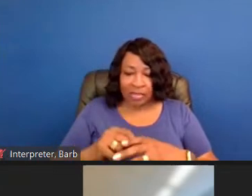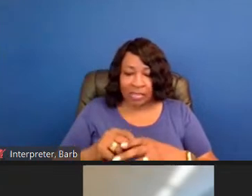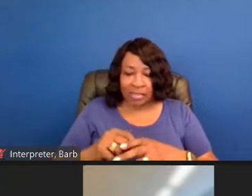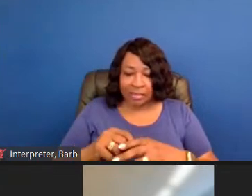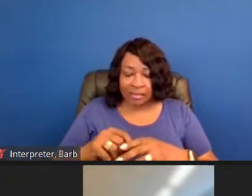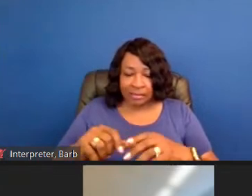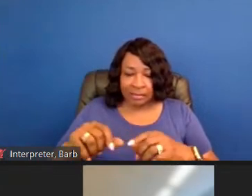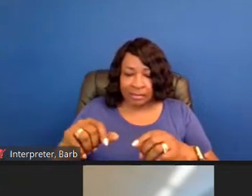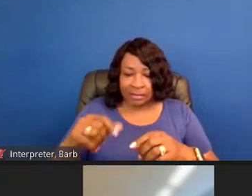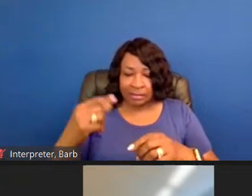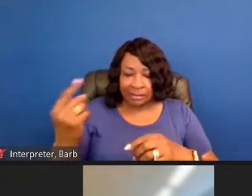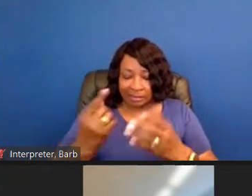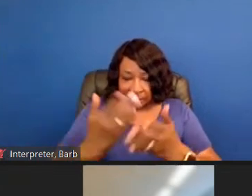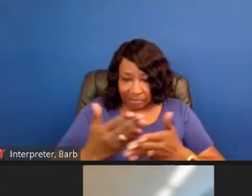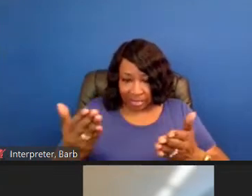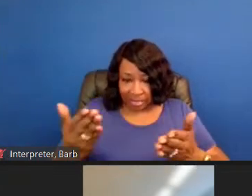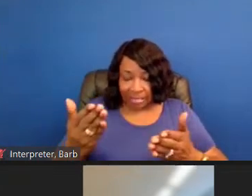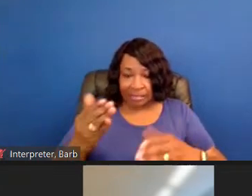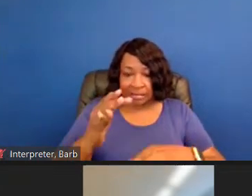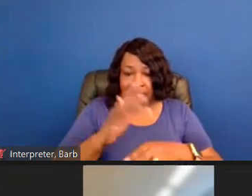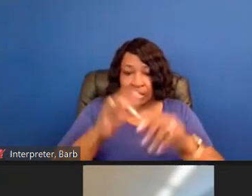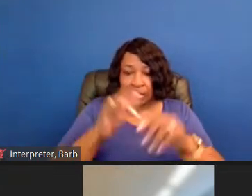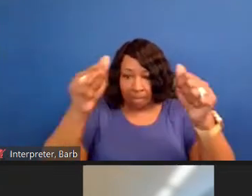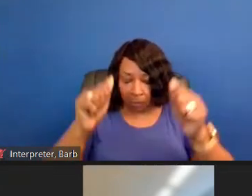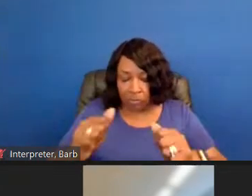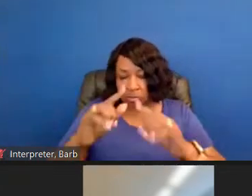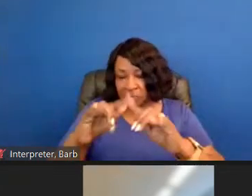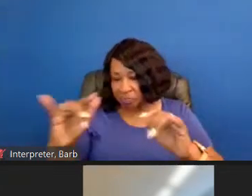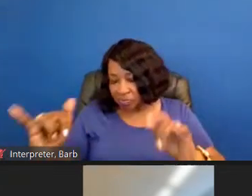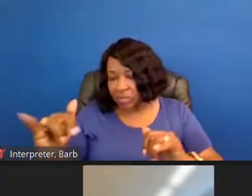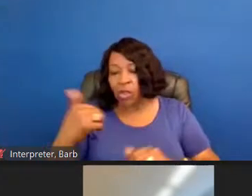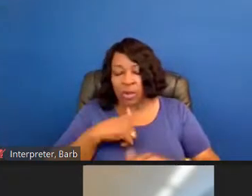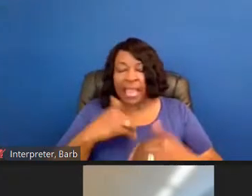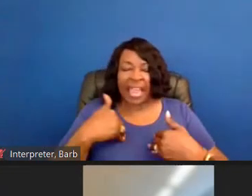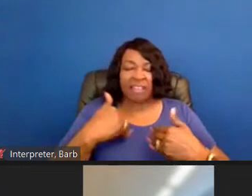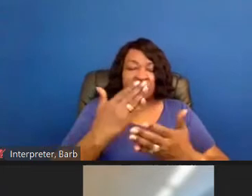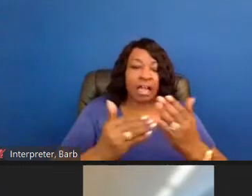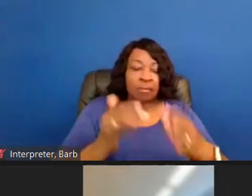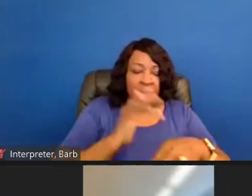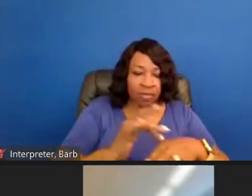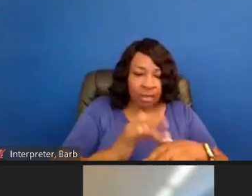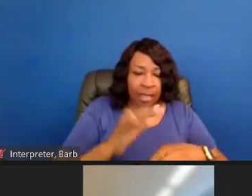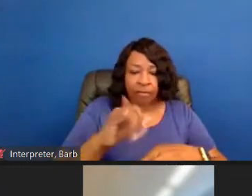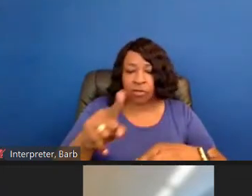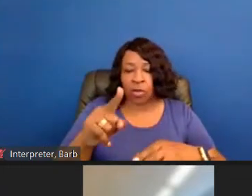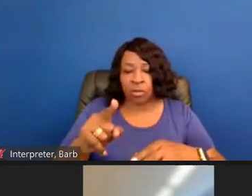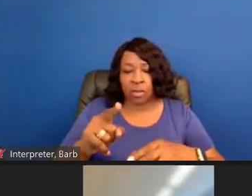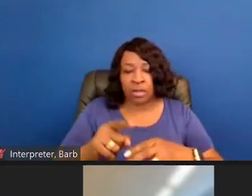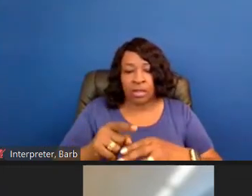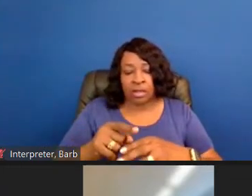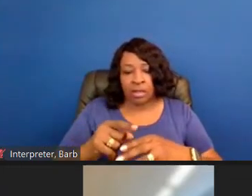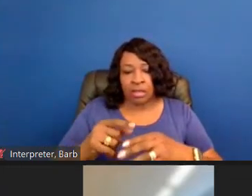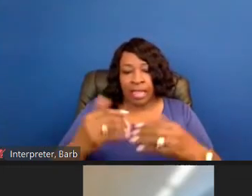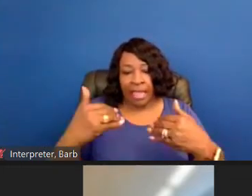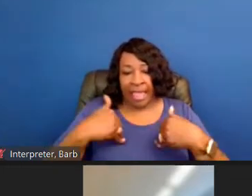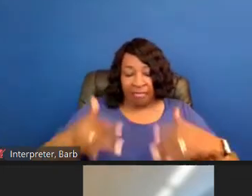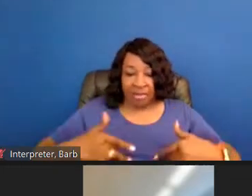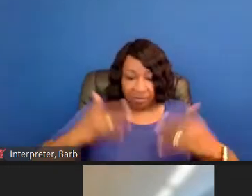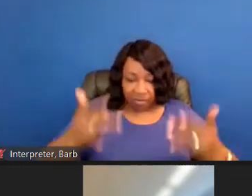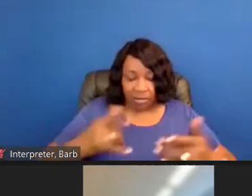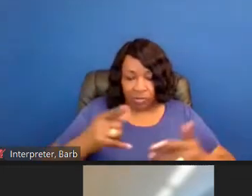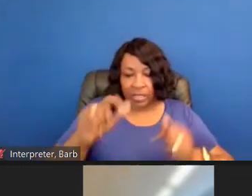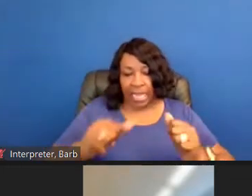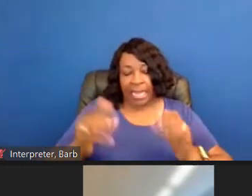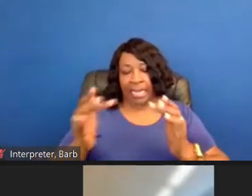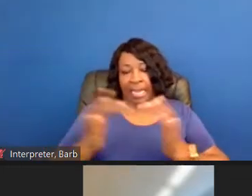our office. We have some stuff available, posters and other things available. If you're hosting events or anything like that, just give me a shout out or contact our office. We're